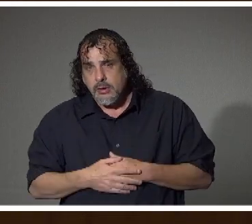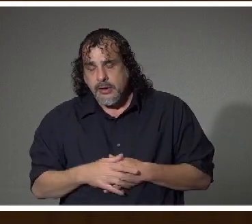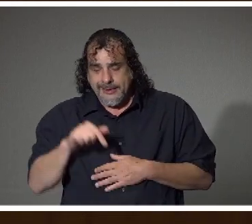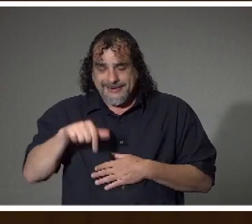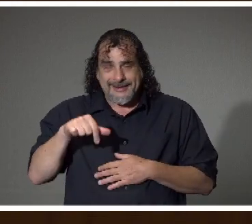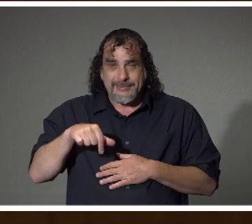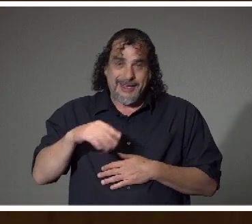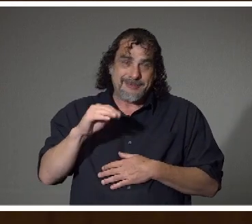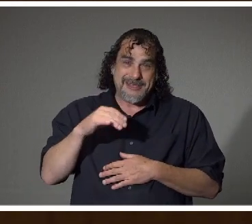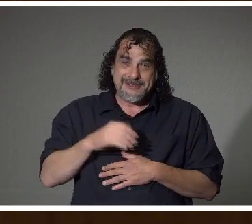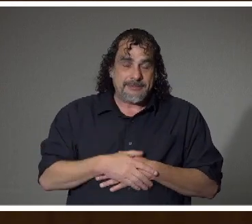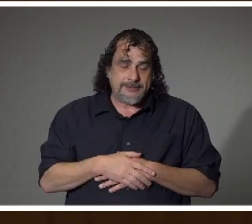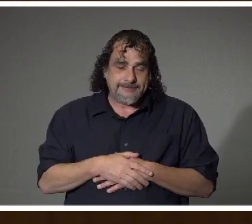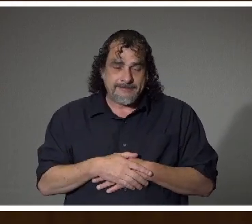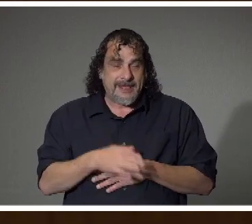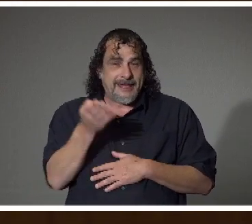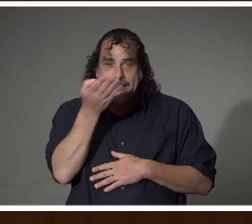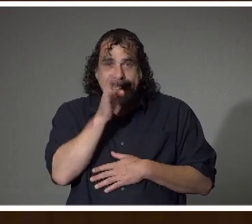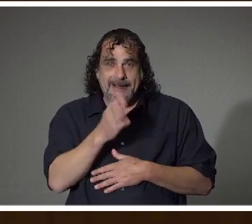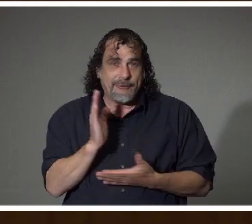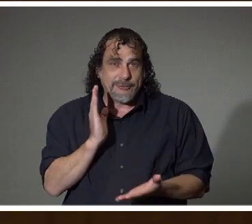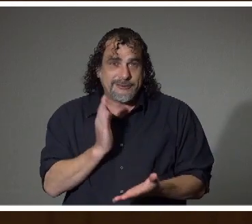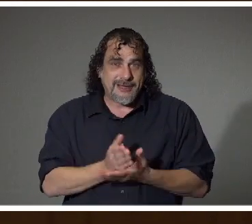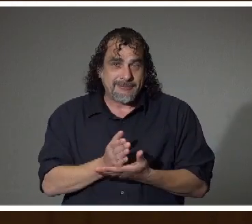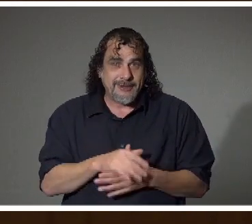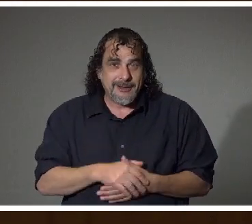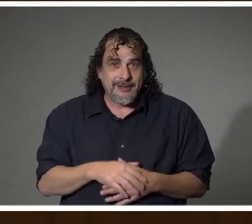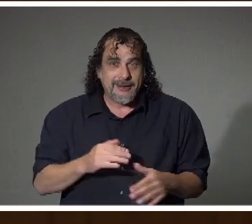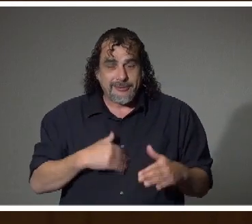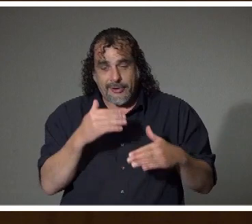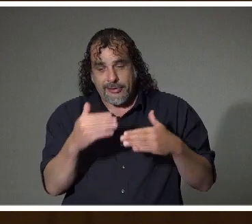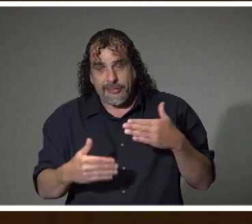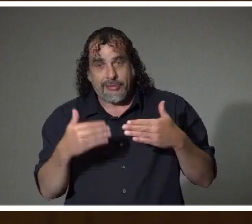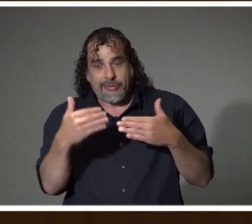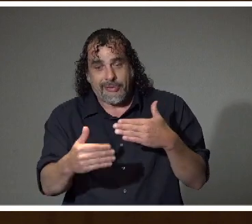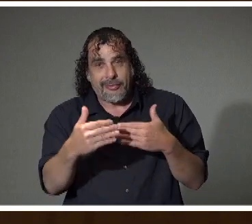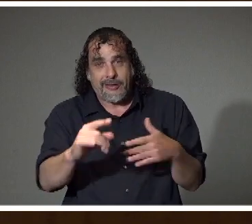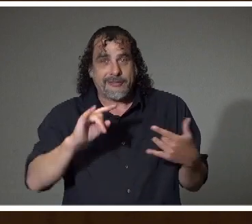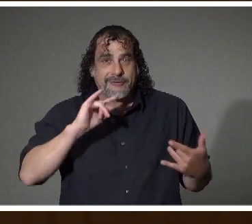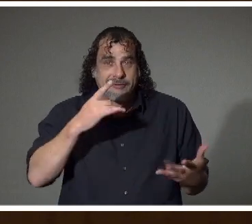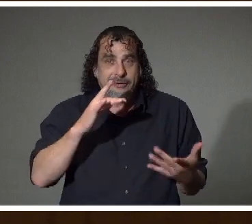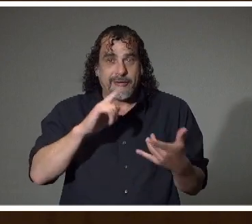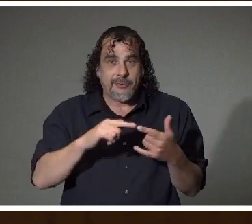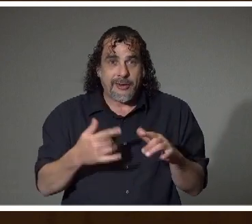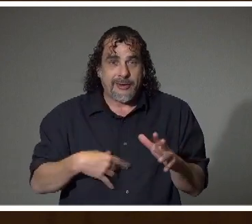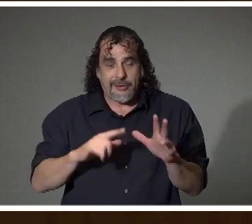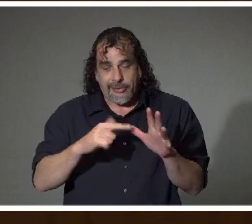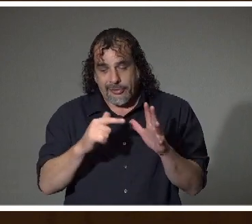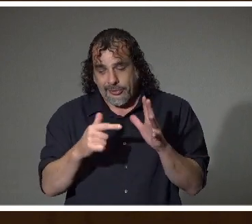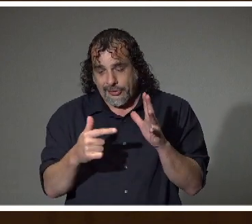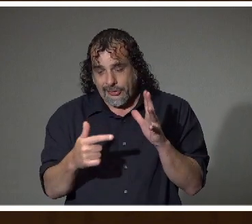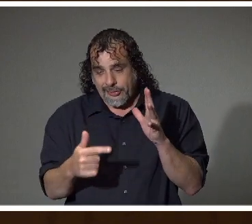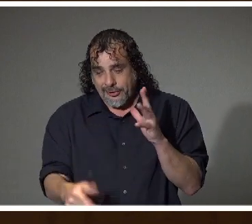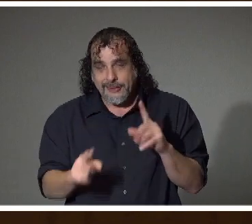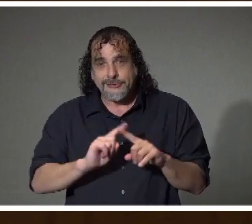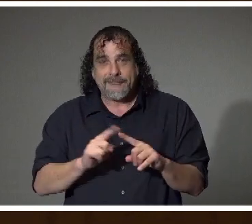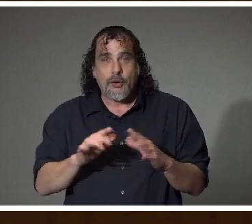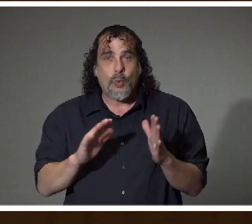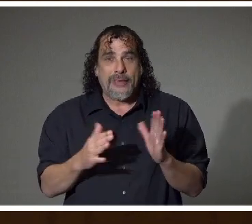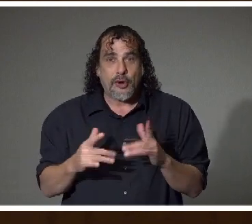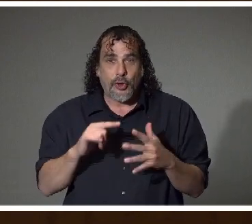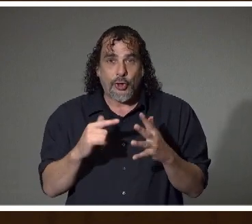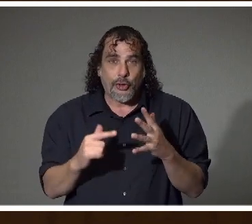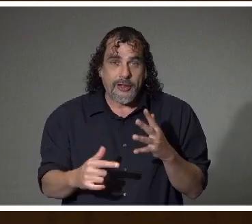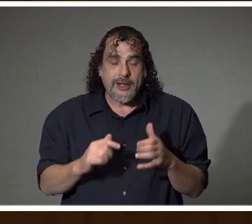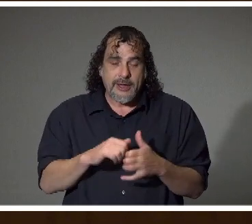in Mississippi it's seems like just a rollover of severe weather from one month to the next, but by all means, these